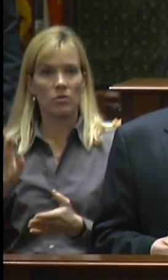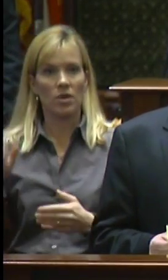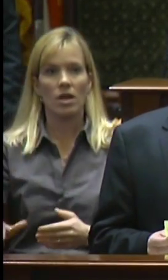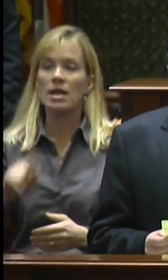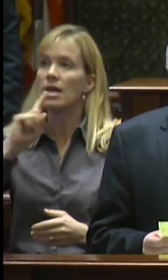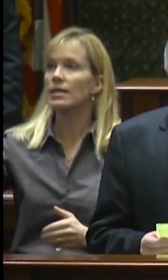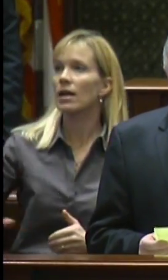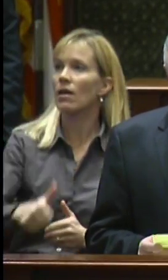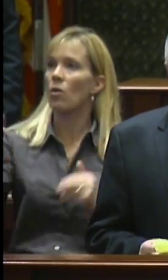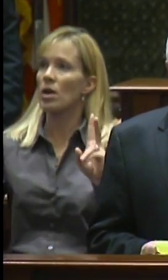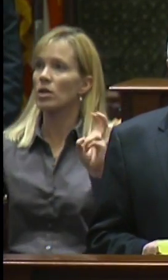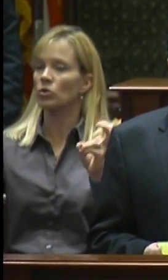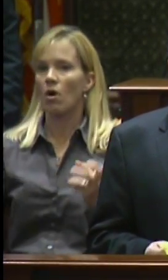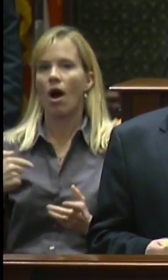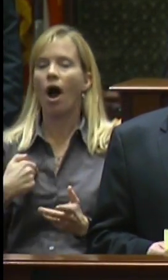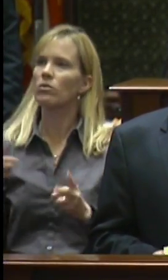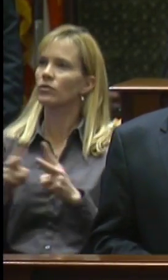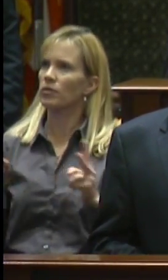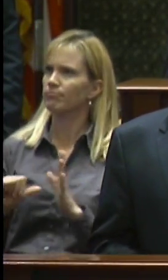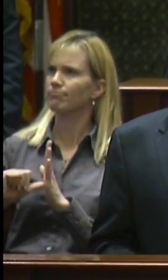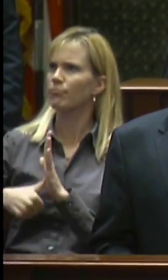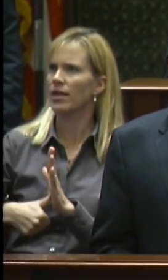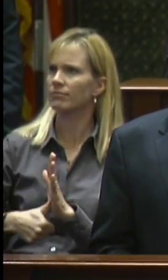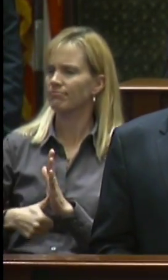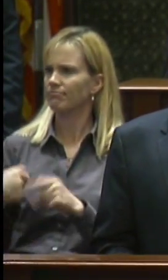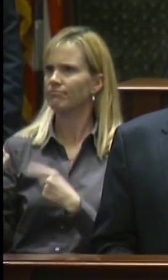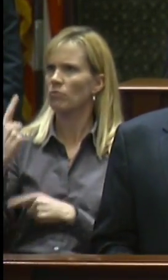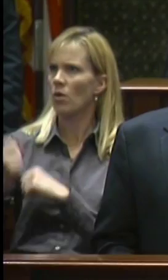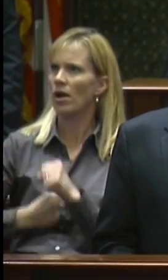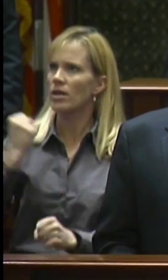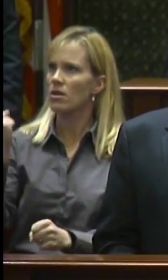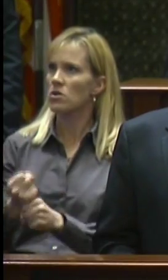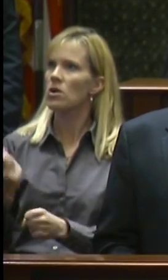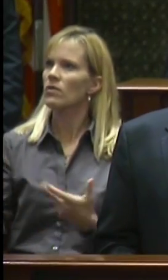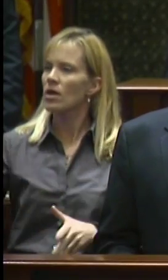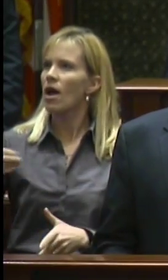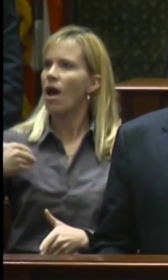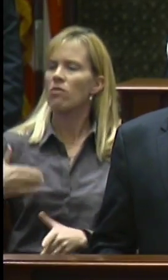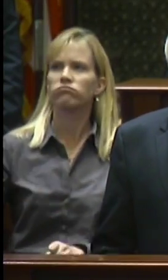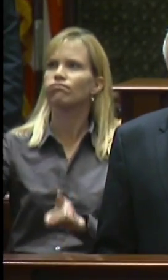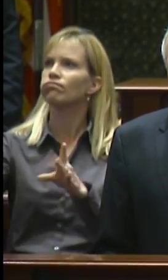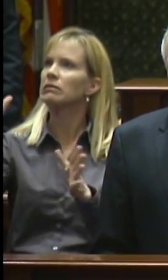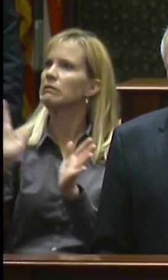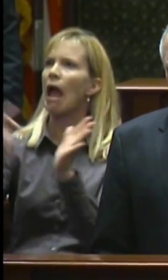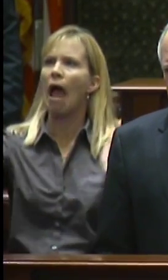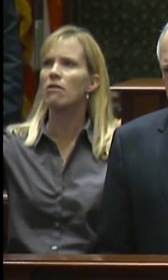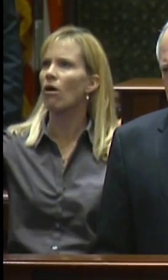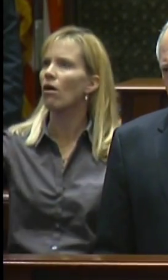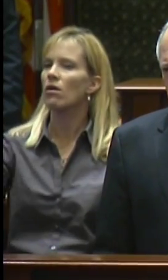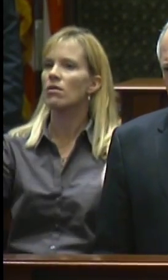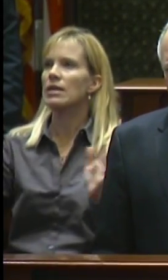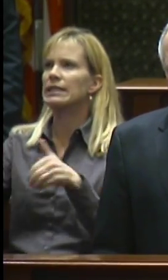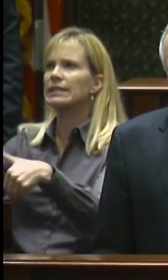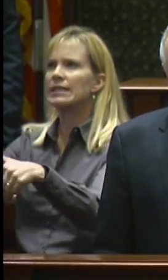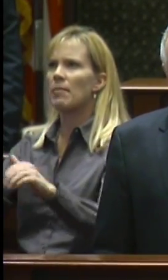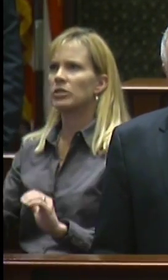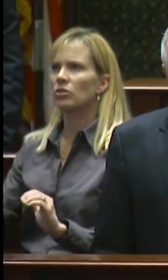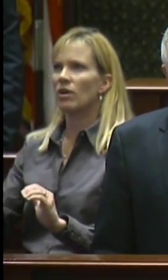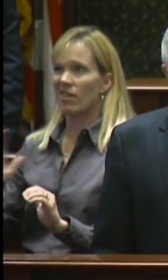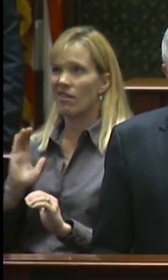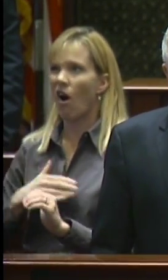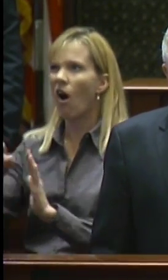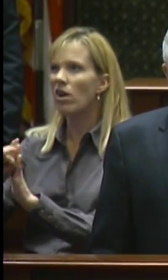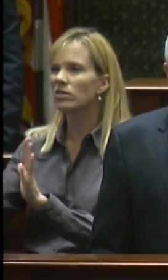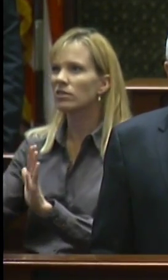is another issue that I was very impressed with in the past year. We had a horrific scandal at a cemetery in our